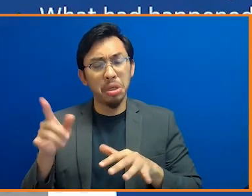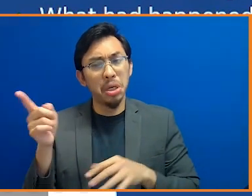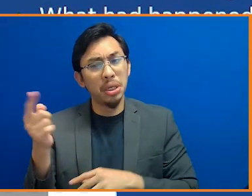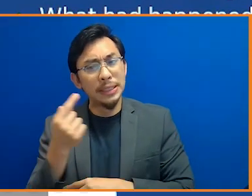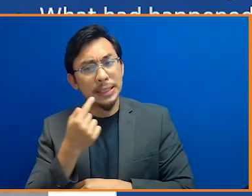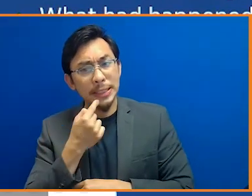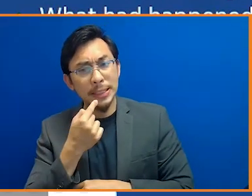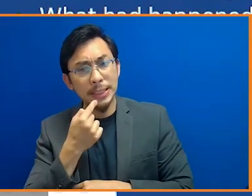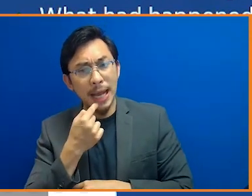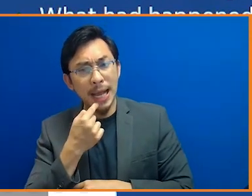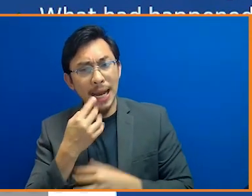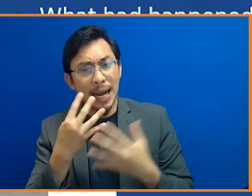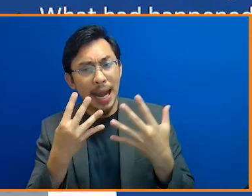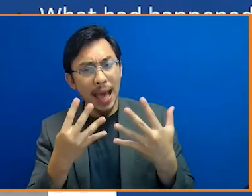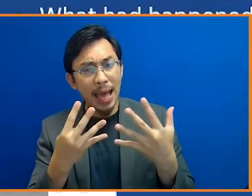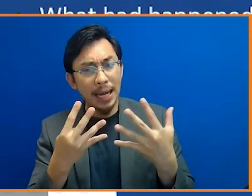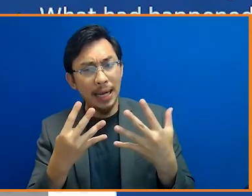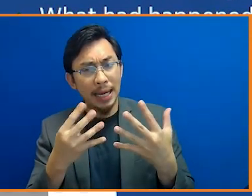told